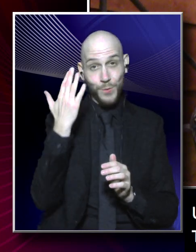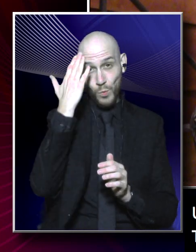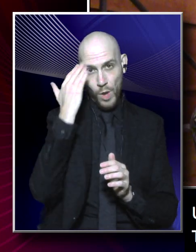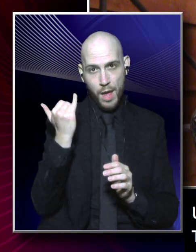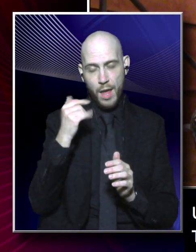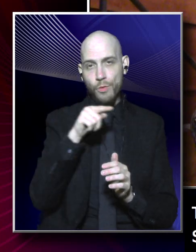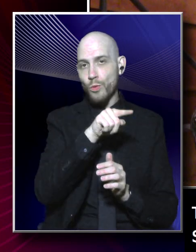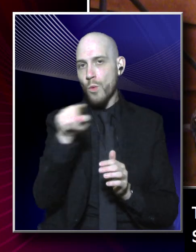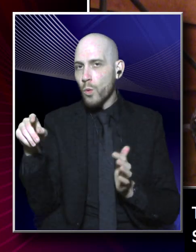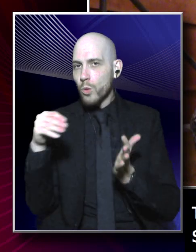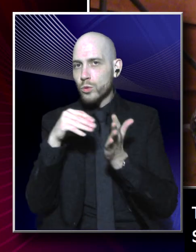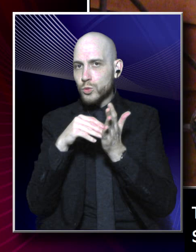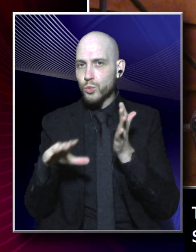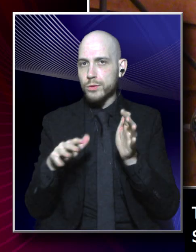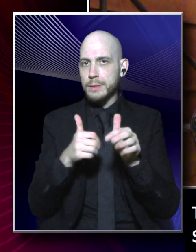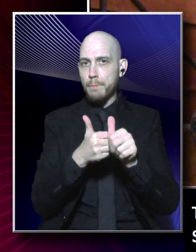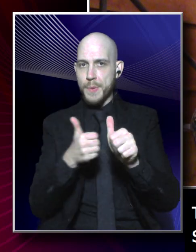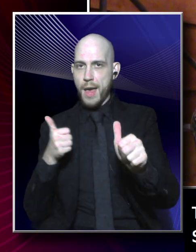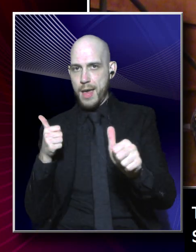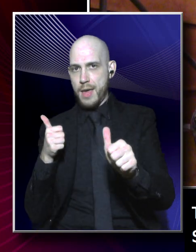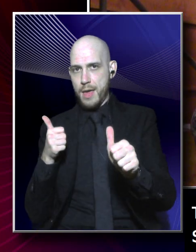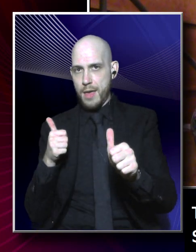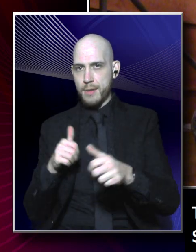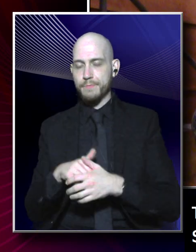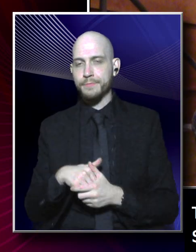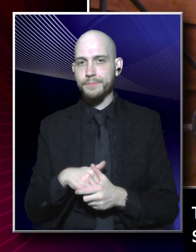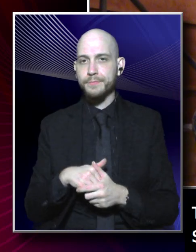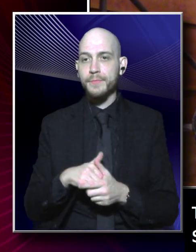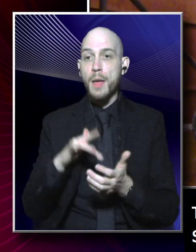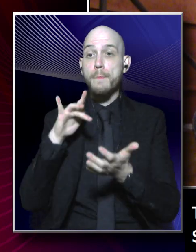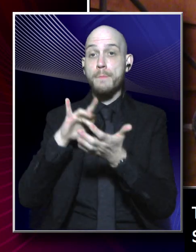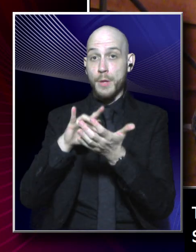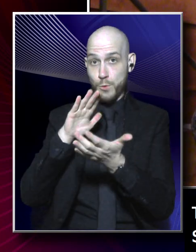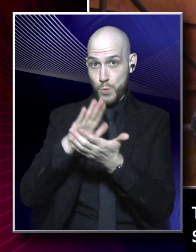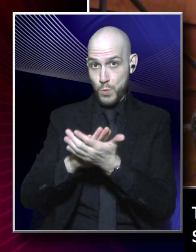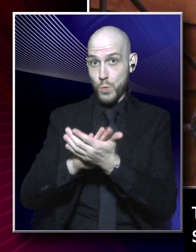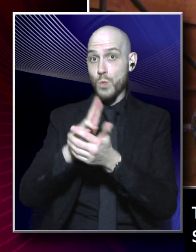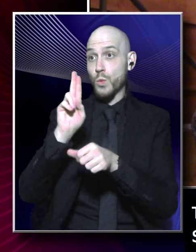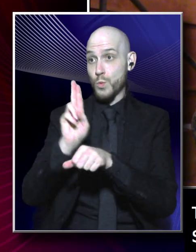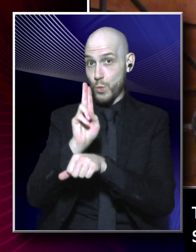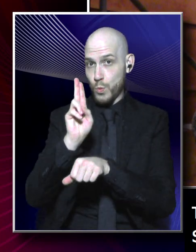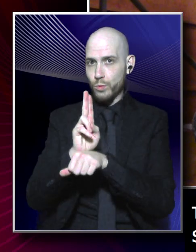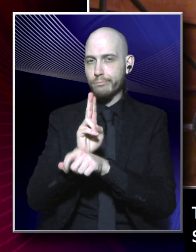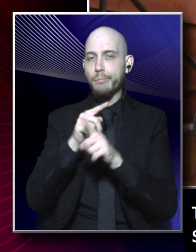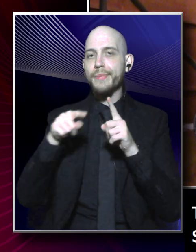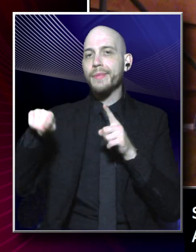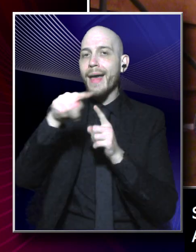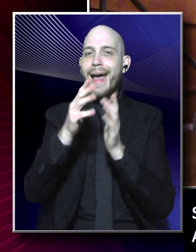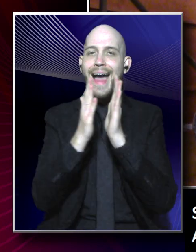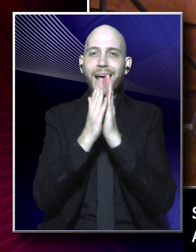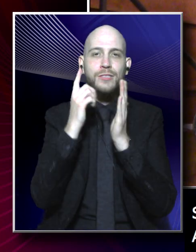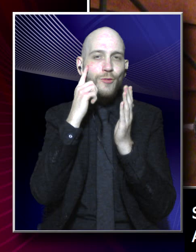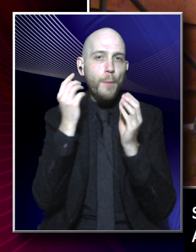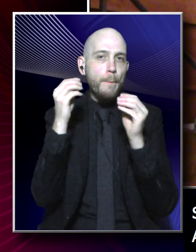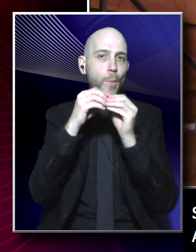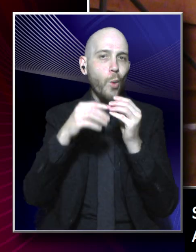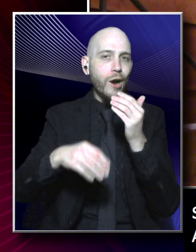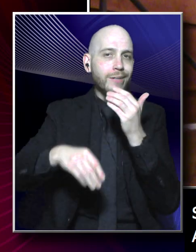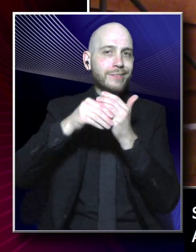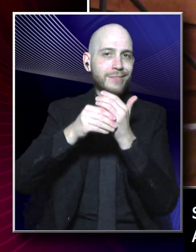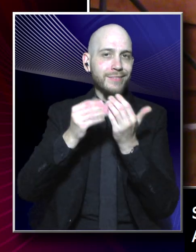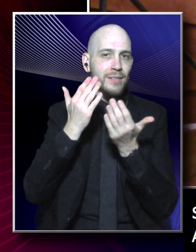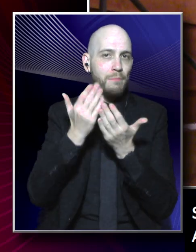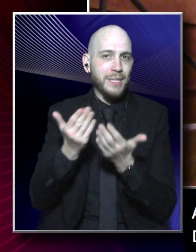using it. They're asking us to get additional materials in some areas, so we're finding the dollars to get them what they believe they need from National